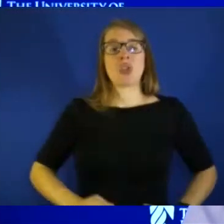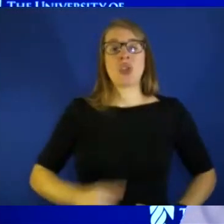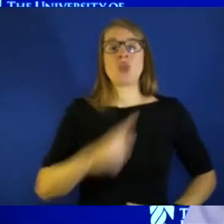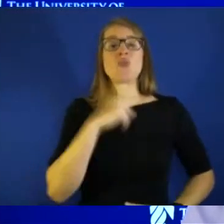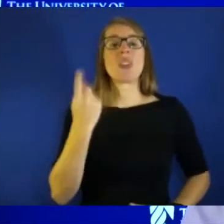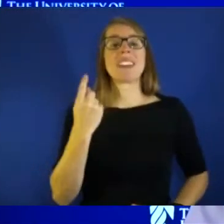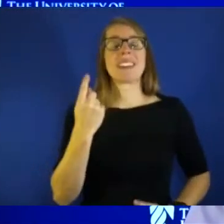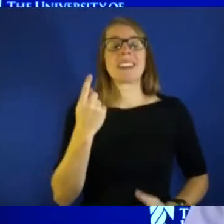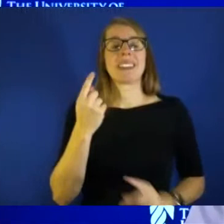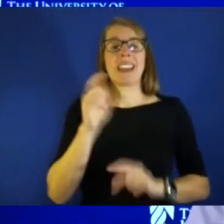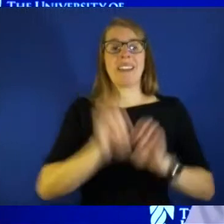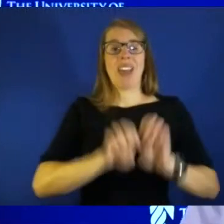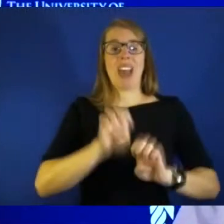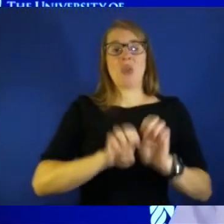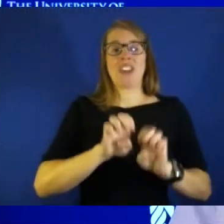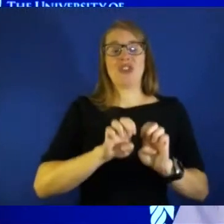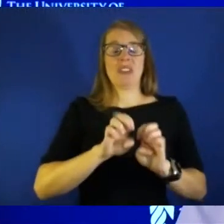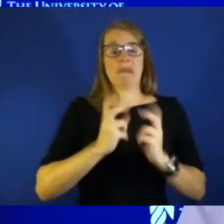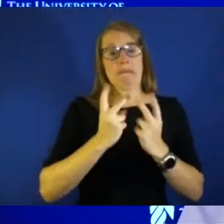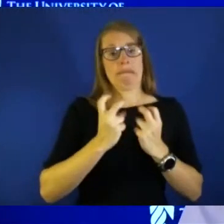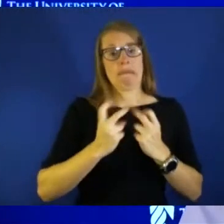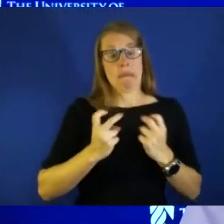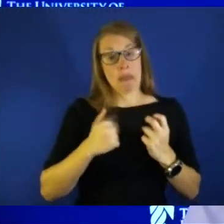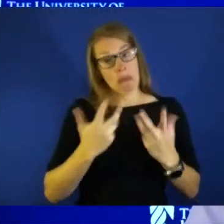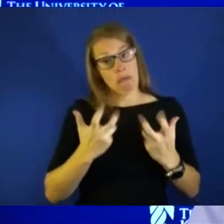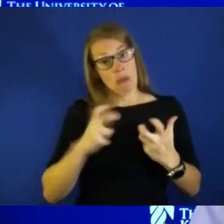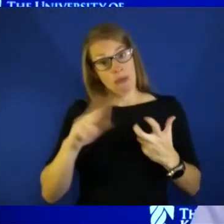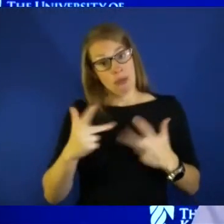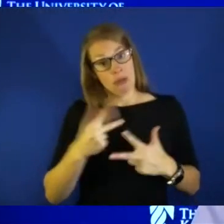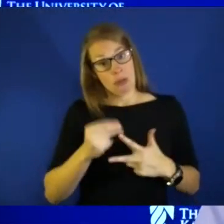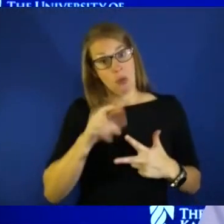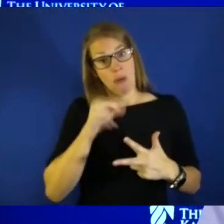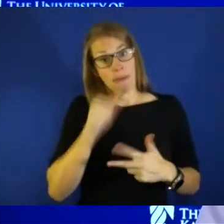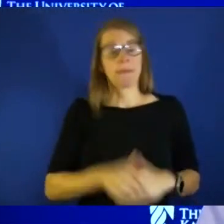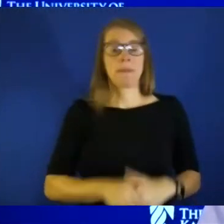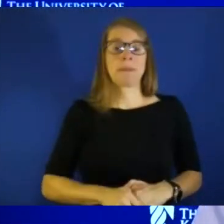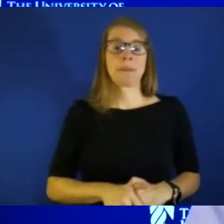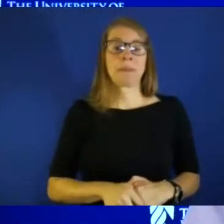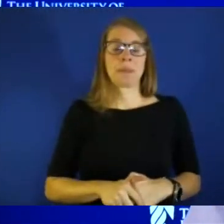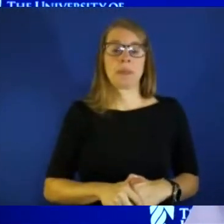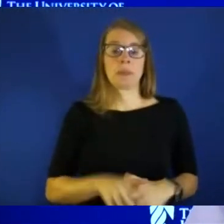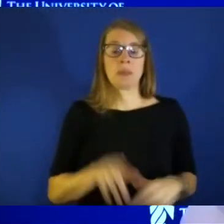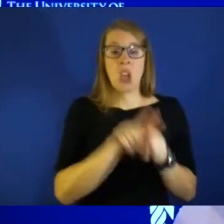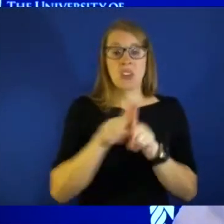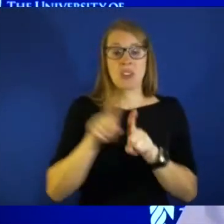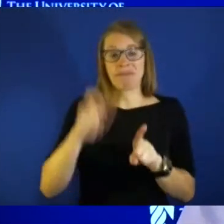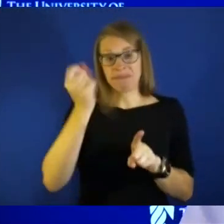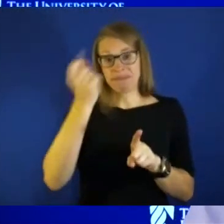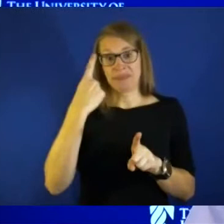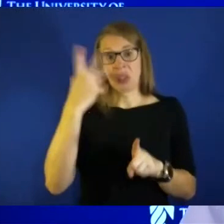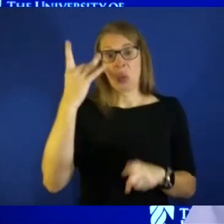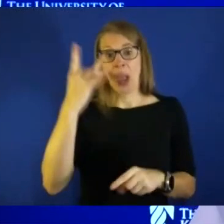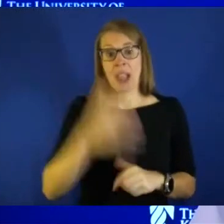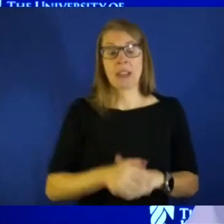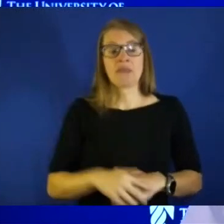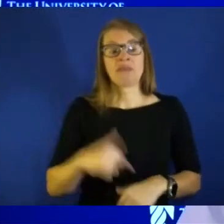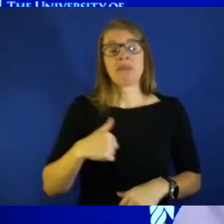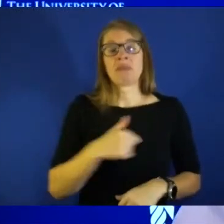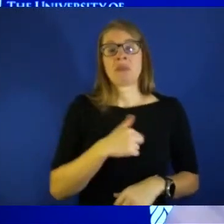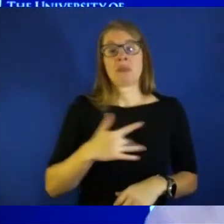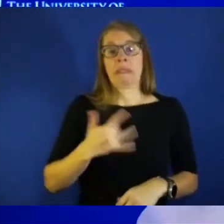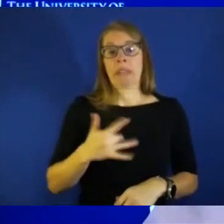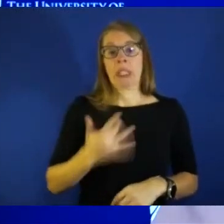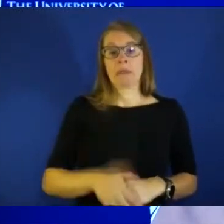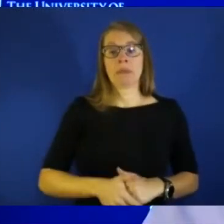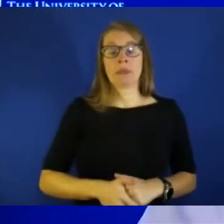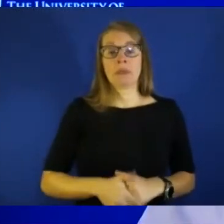want to get it? I think it's certainly reasonable, but we also have to understand exactly why. Do we feel that getting it, you